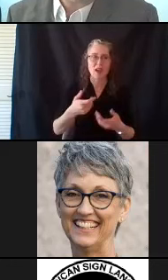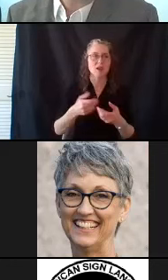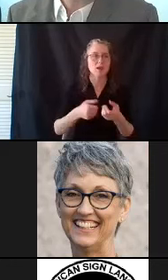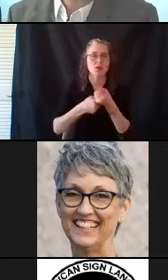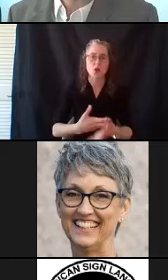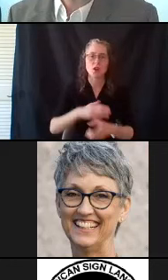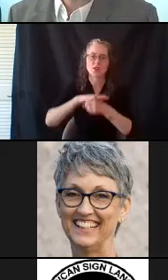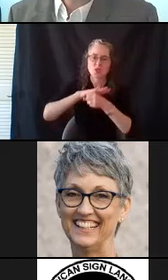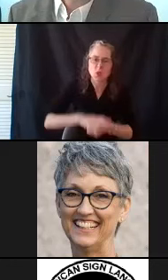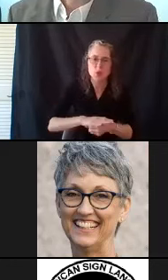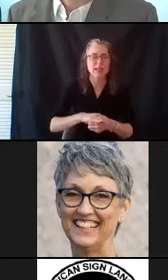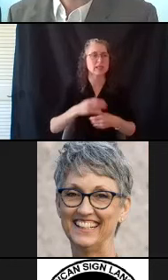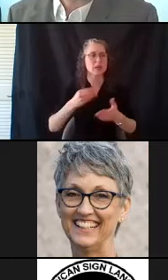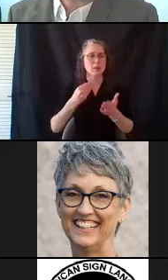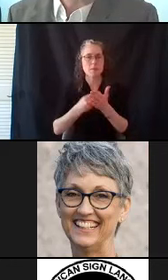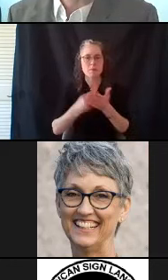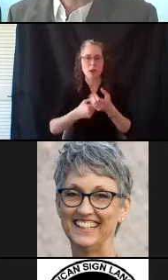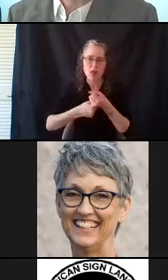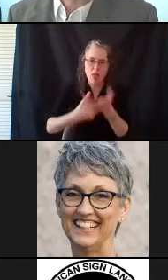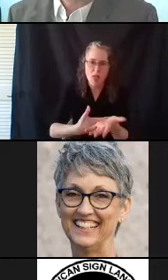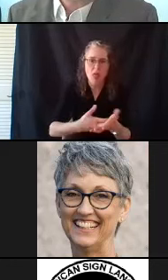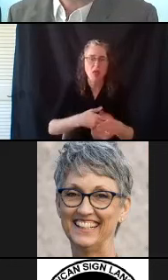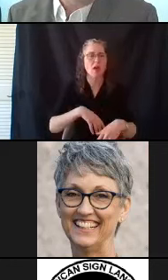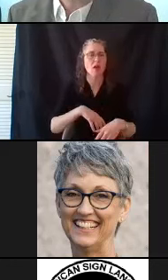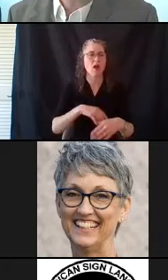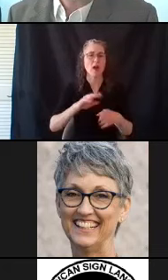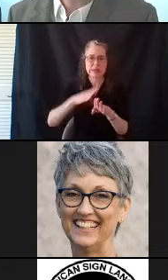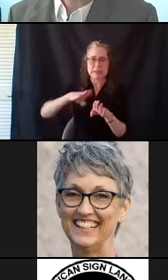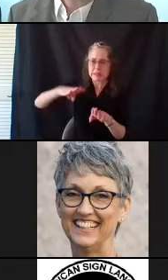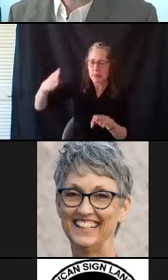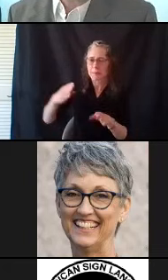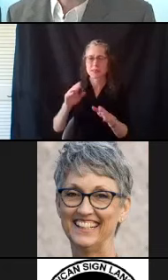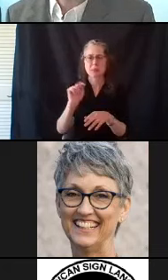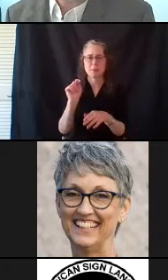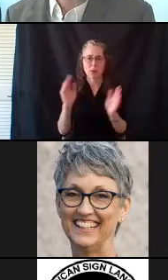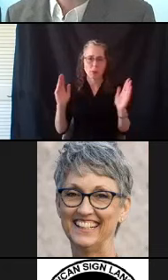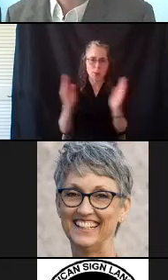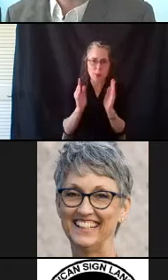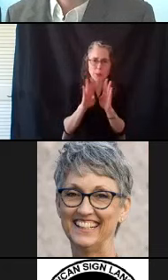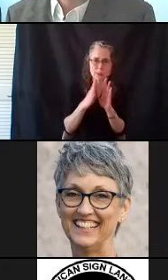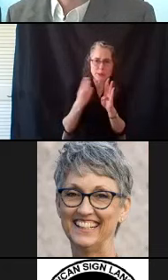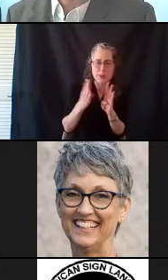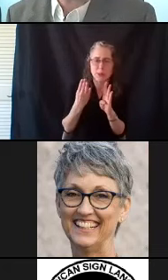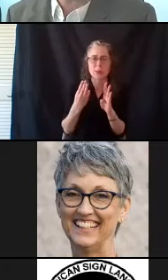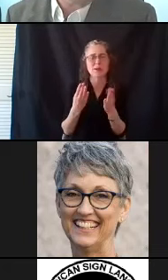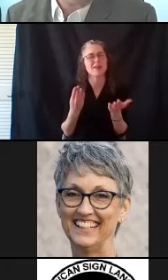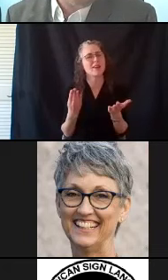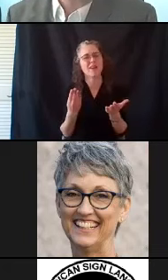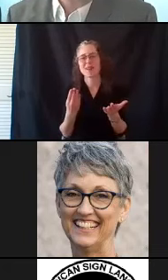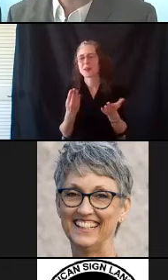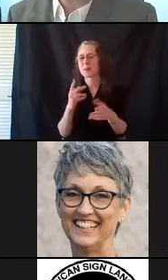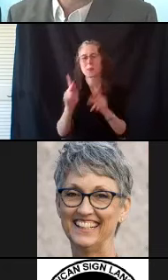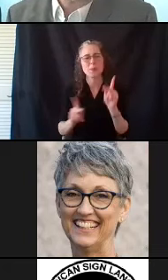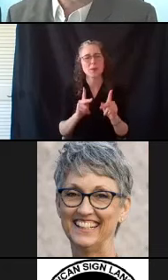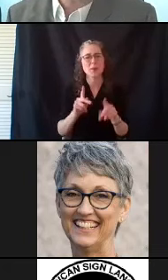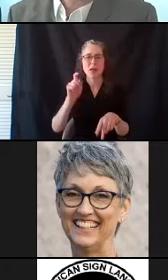financial consequences, steps at all entrances and narrow bathroom doors, they undermine the affordability through the renovations